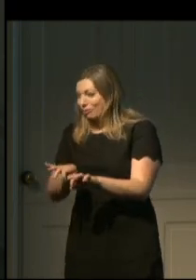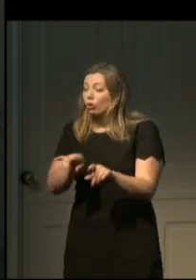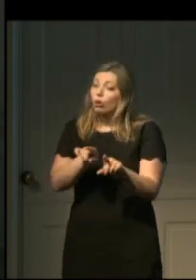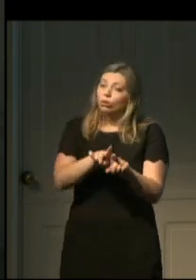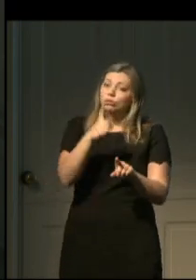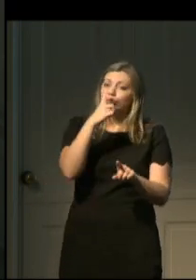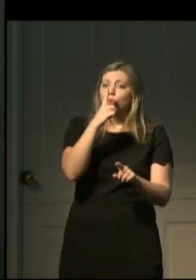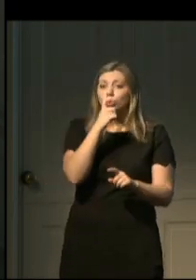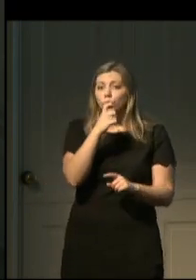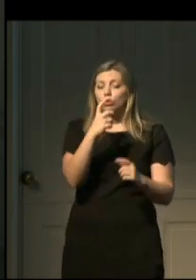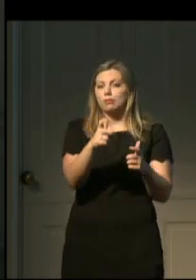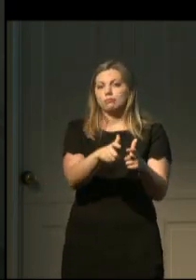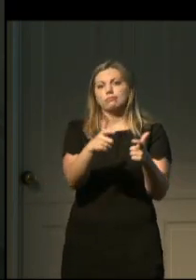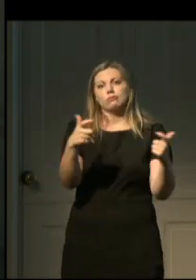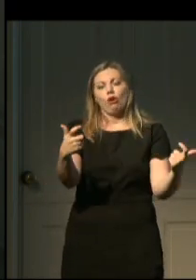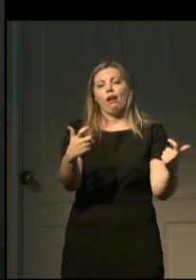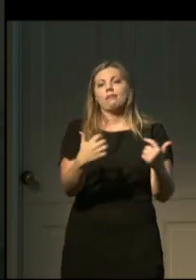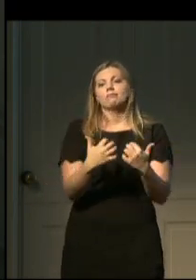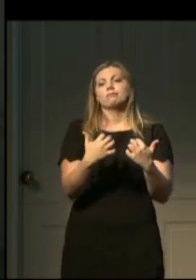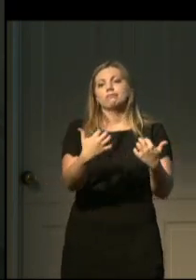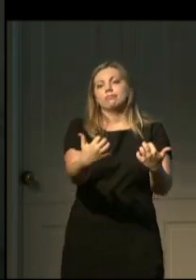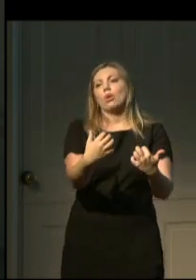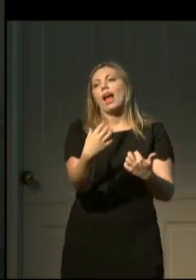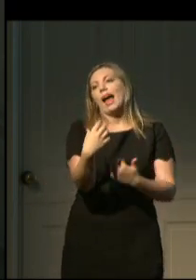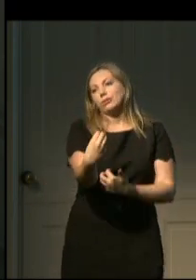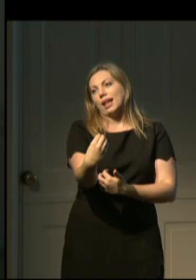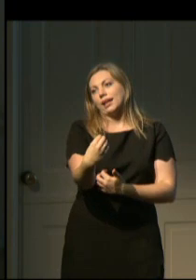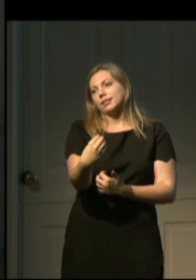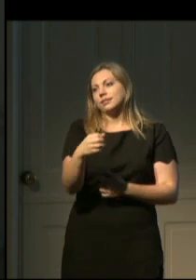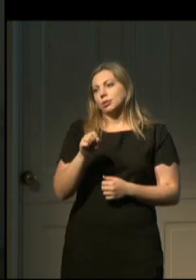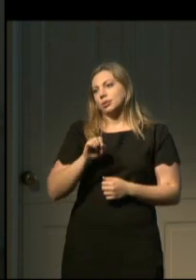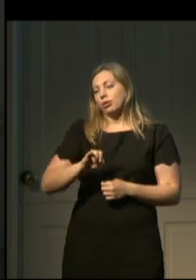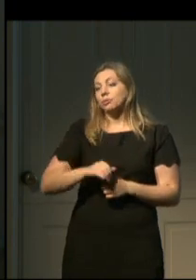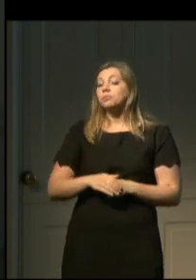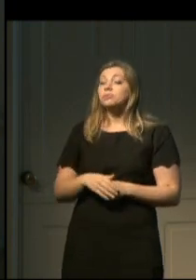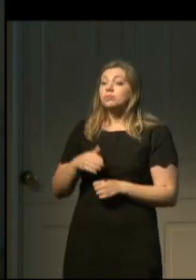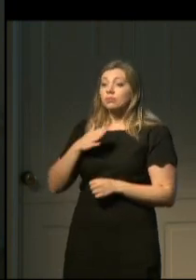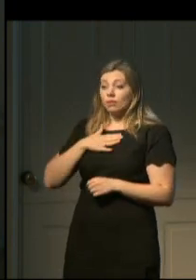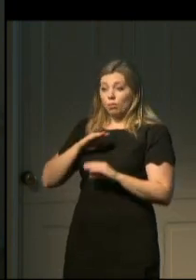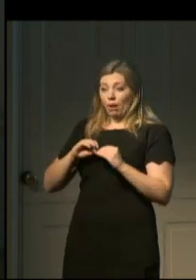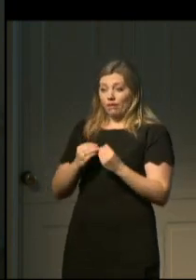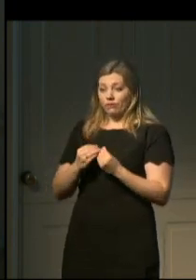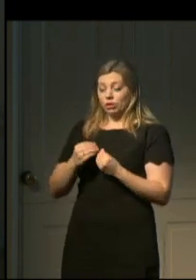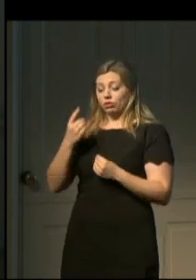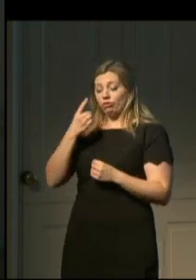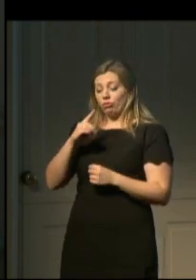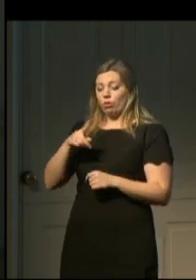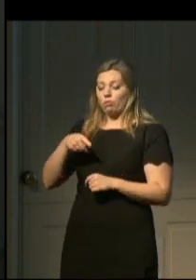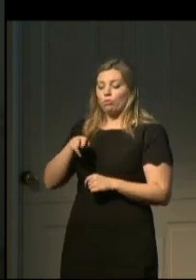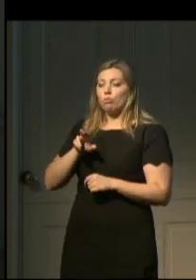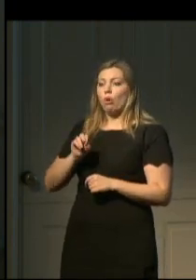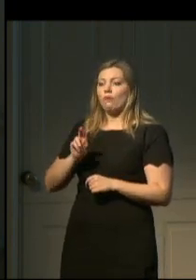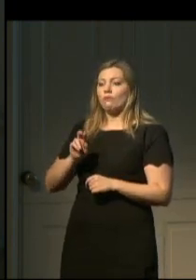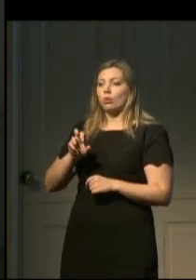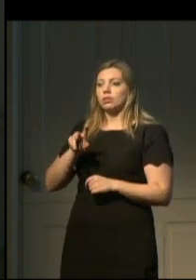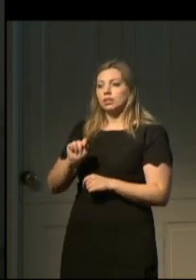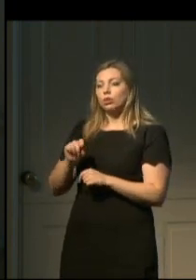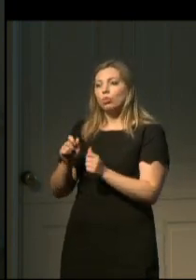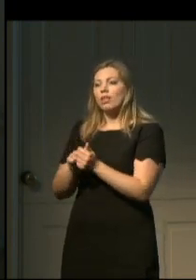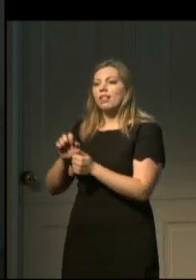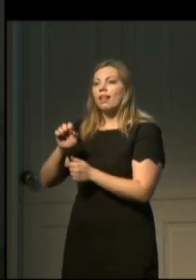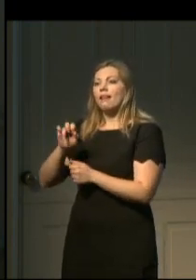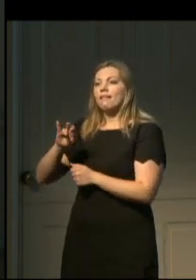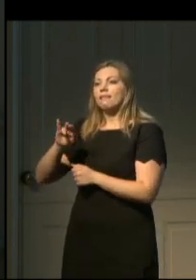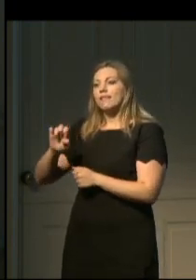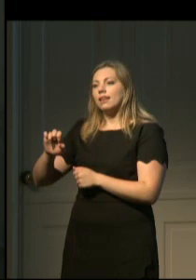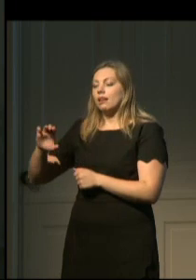for our vast external audiences. My office, the Office of the Provost, with Effie Capsalis